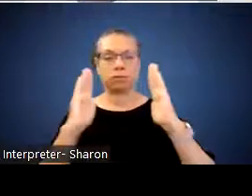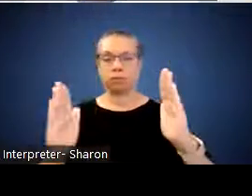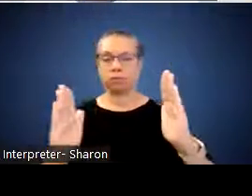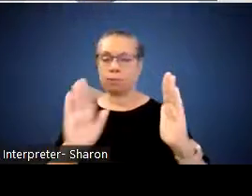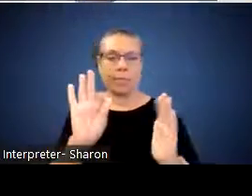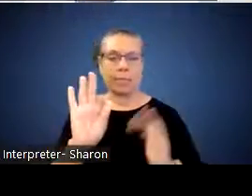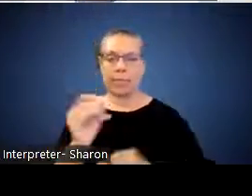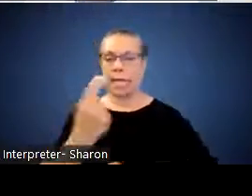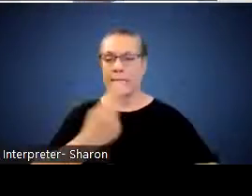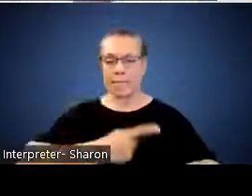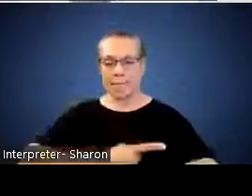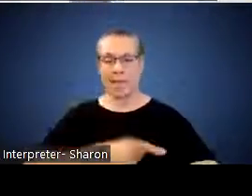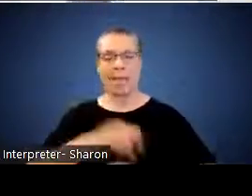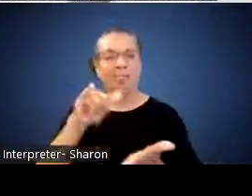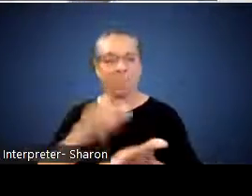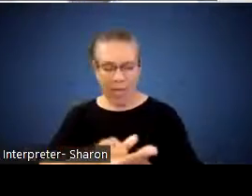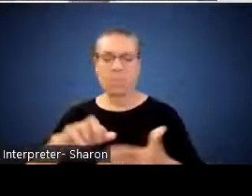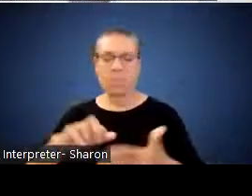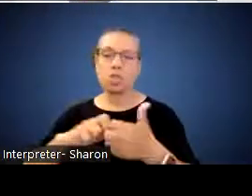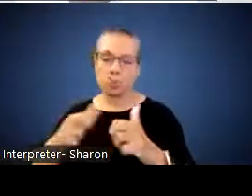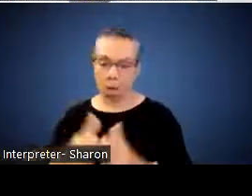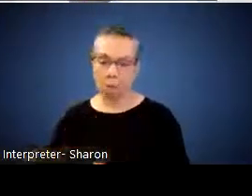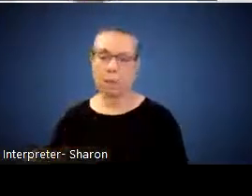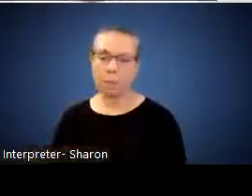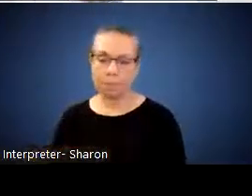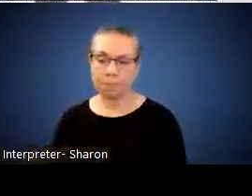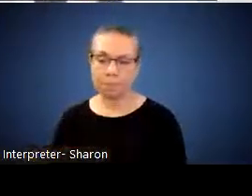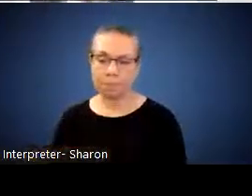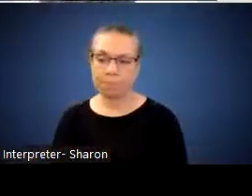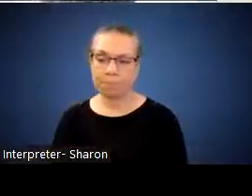the biggest issue. I